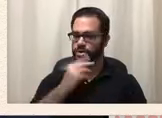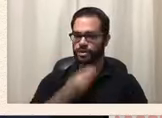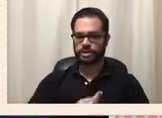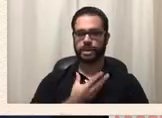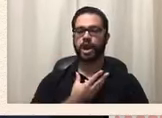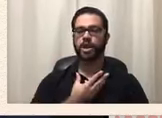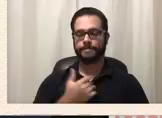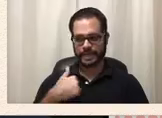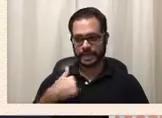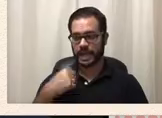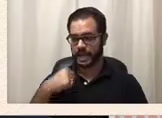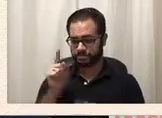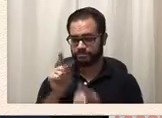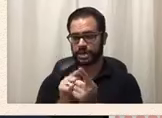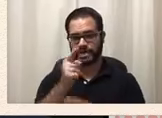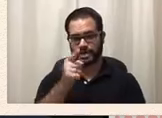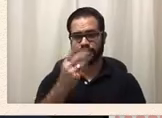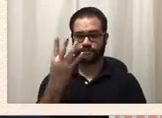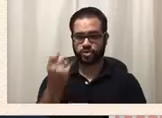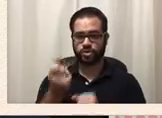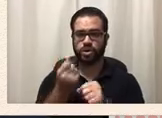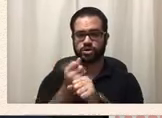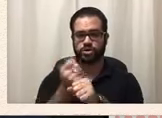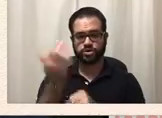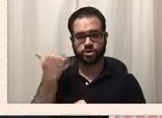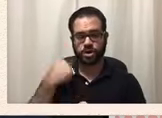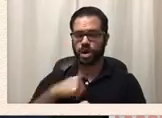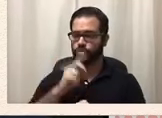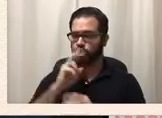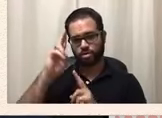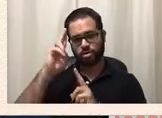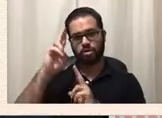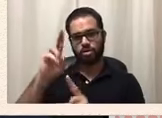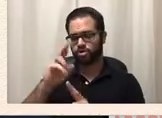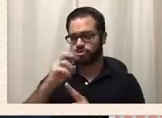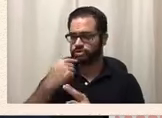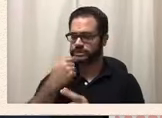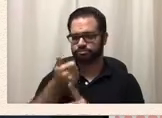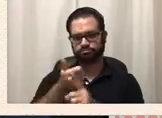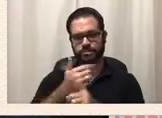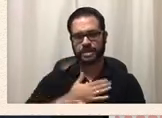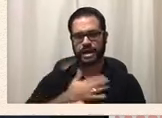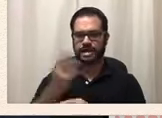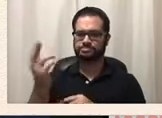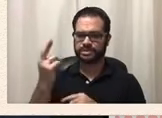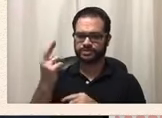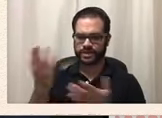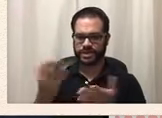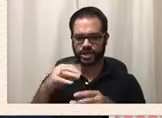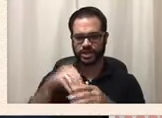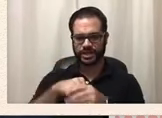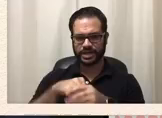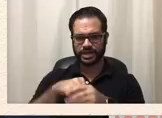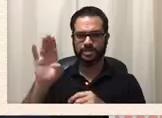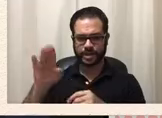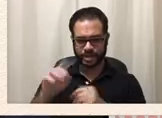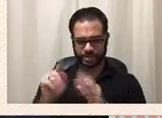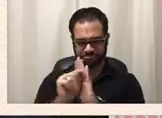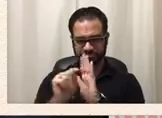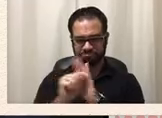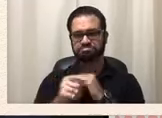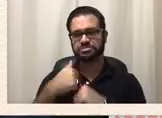4 years ago, and I'm honored to call him one of my best friends here in Tampa Bay. Wow. And he's made me a better